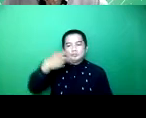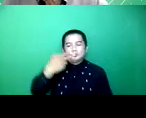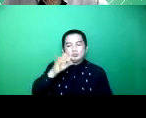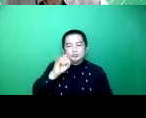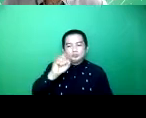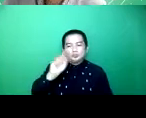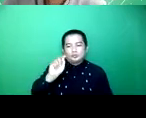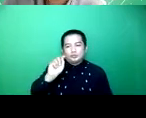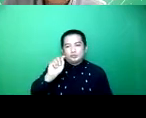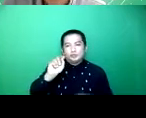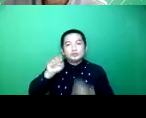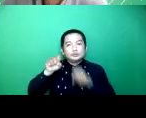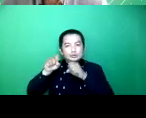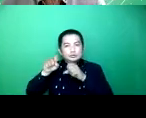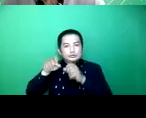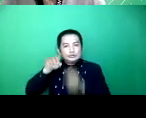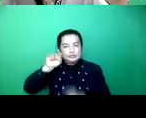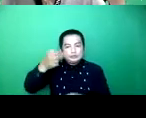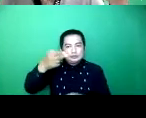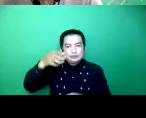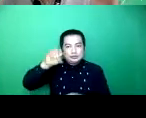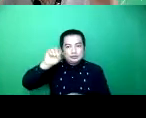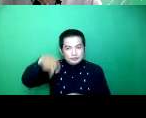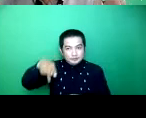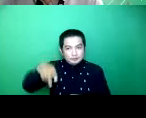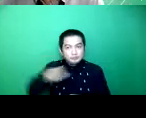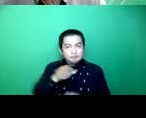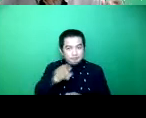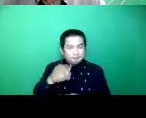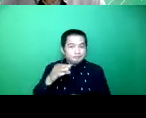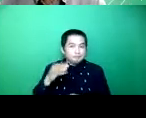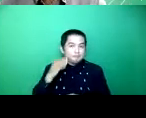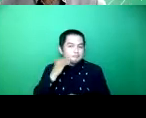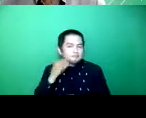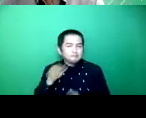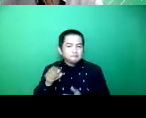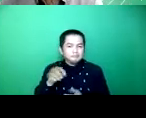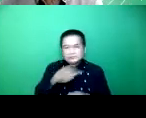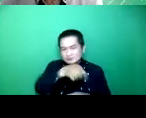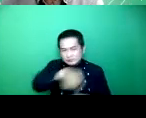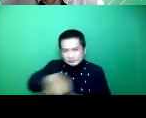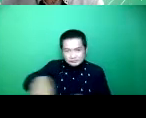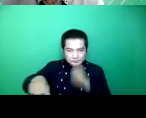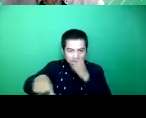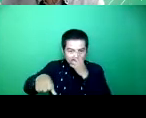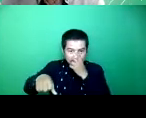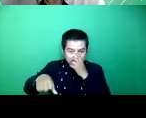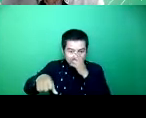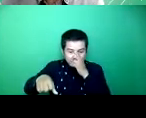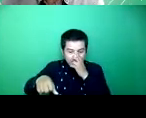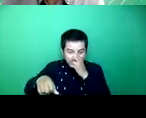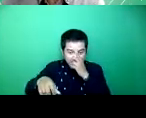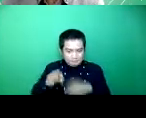Illustrator, Microsoft Paint. If you've ever had, for any reason, needed to use any of those software, let me